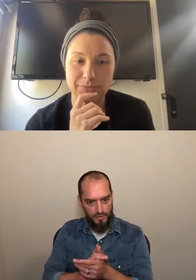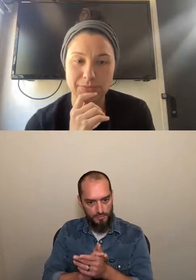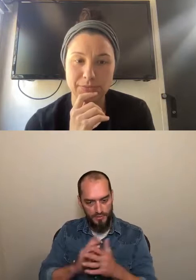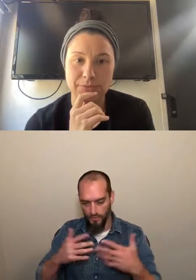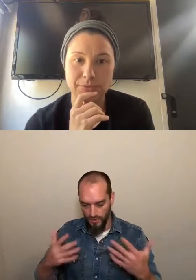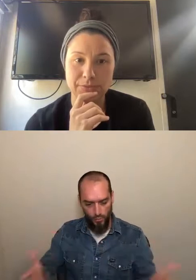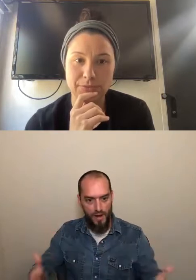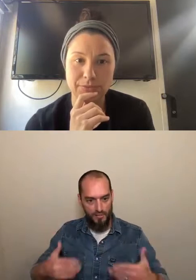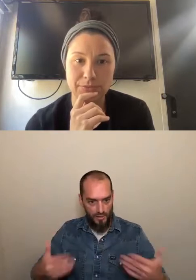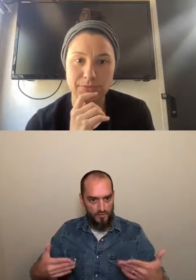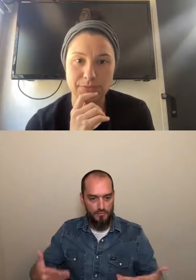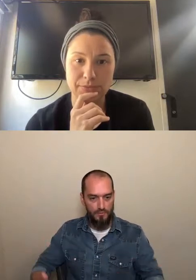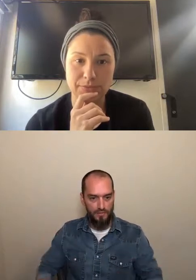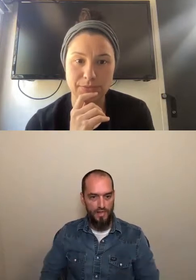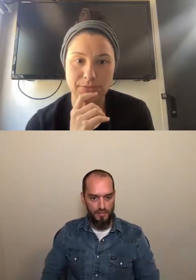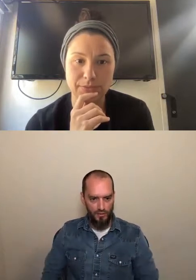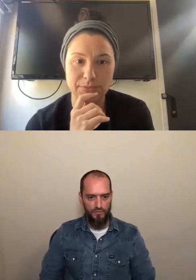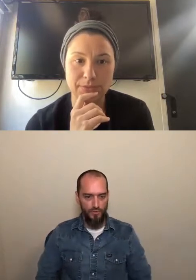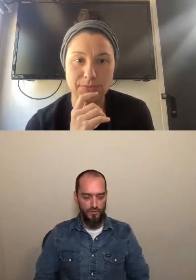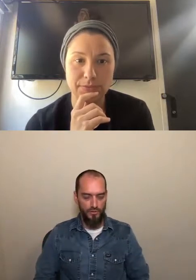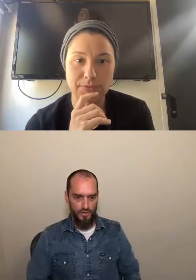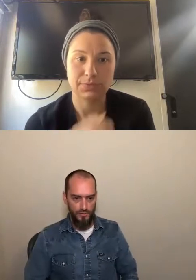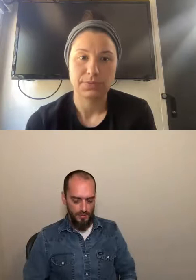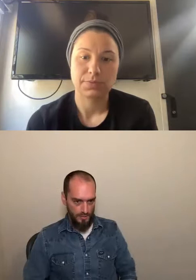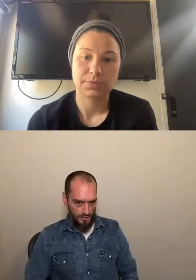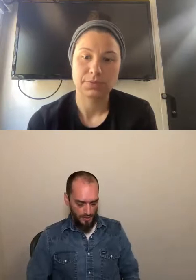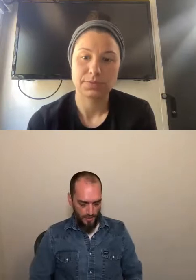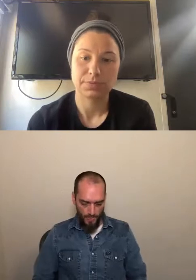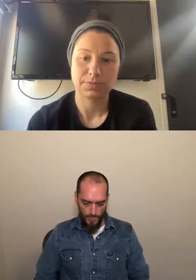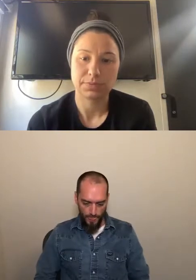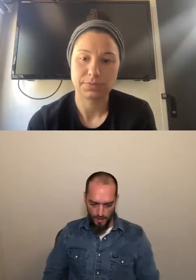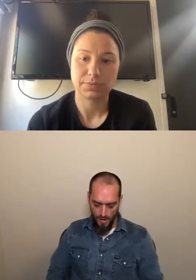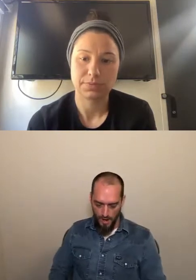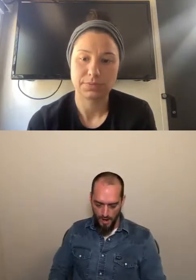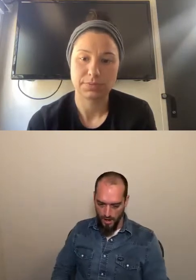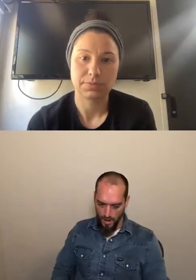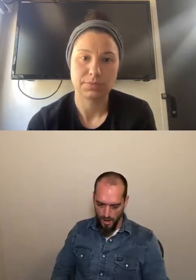And I was thinking to myself, okay, why? So I was excited, looking forward to it, right?